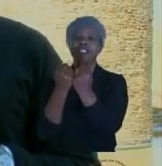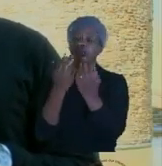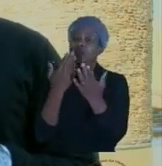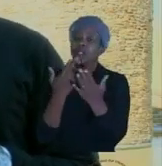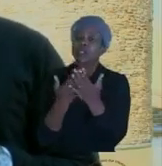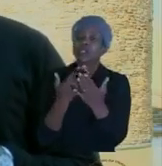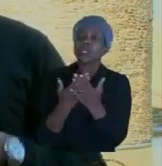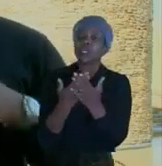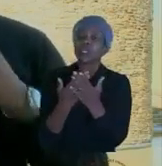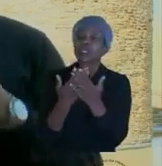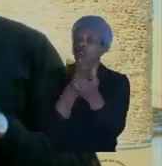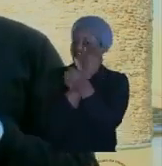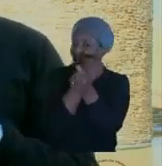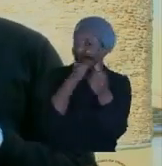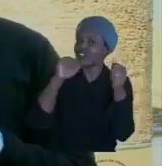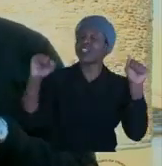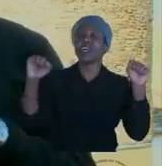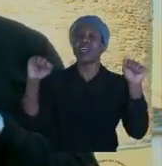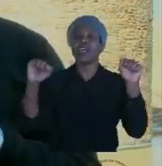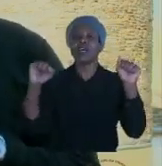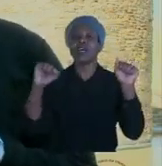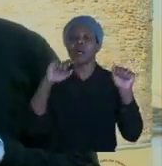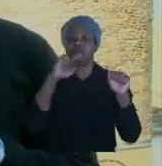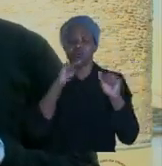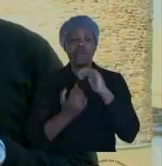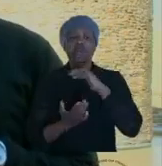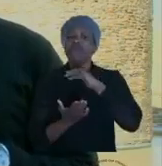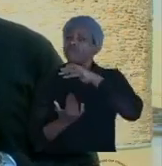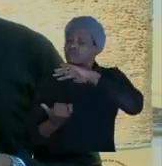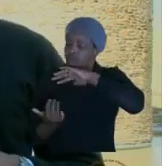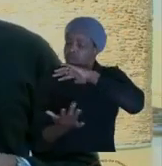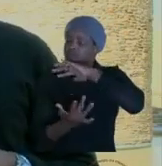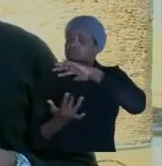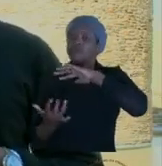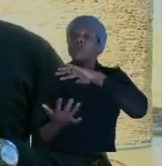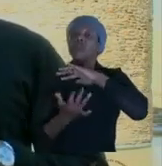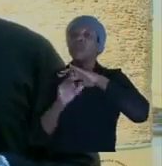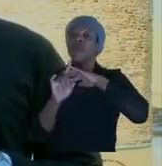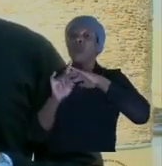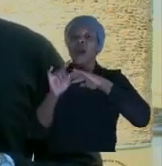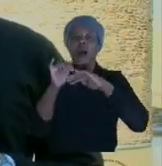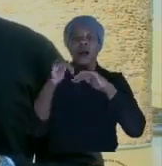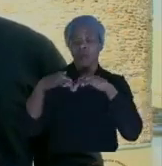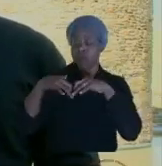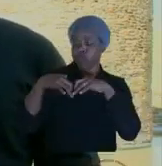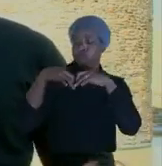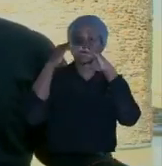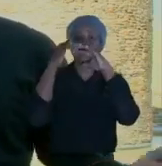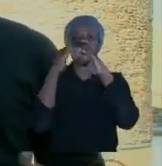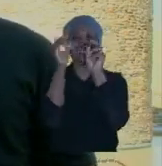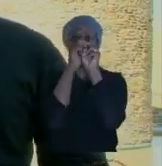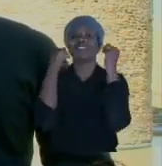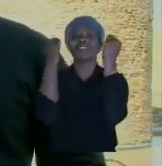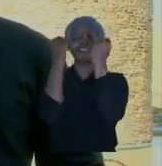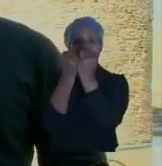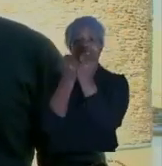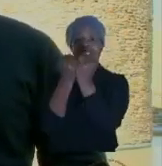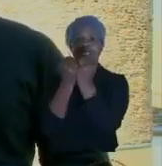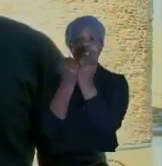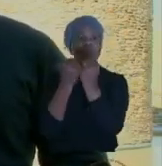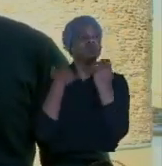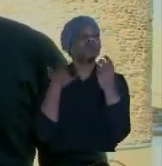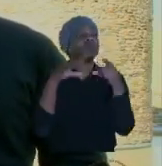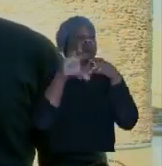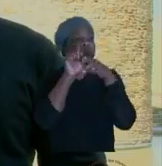the desire for nation building, whilst we recognize the